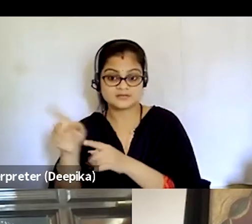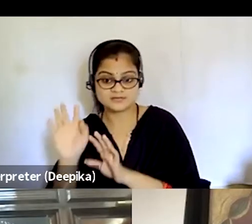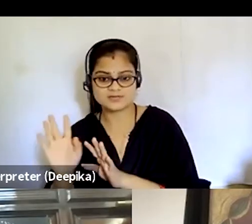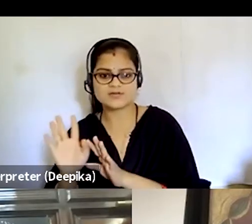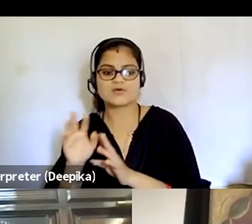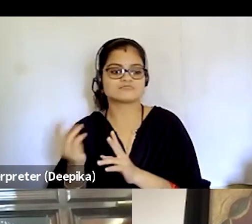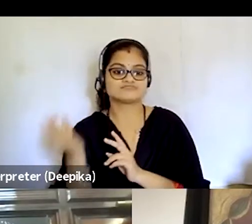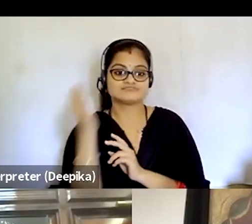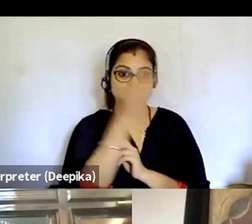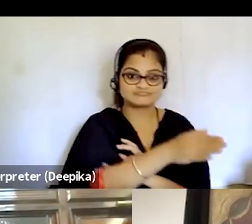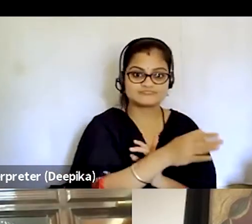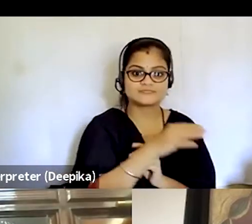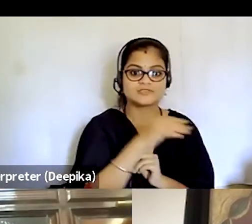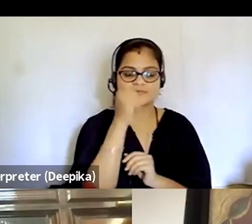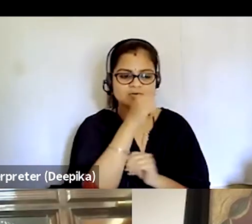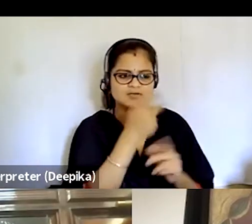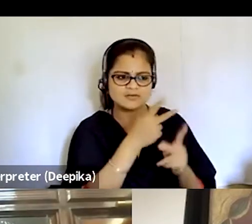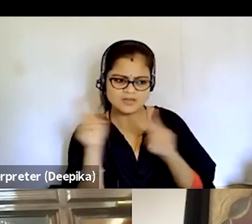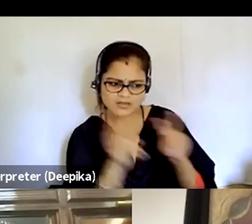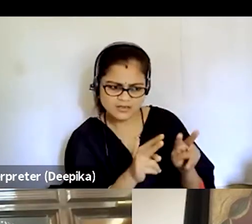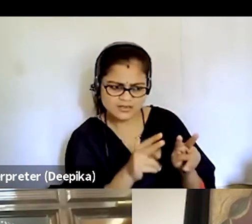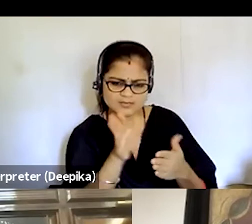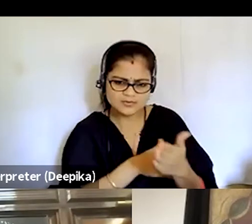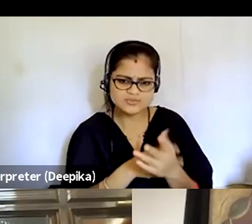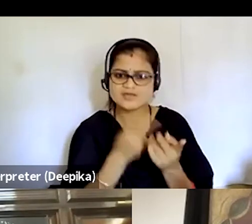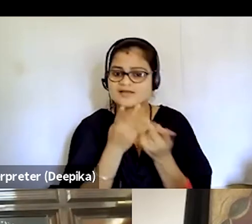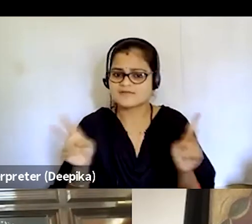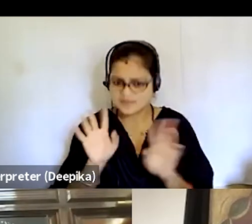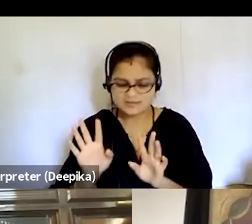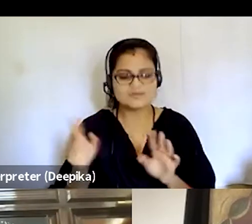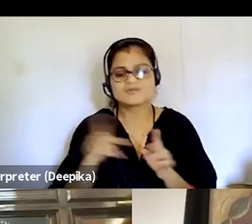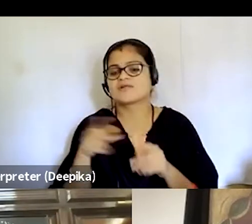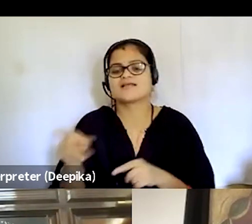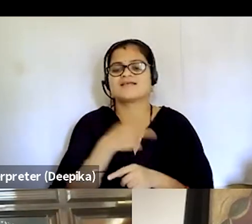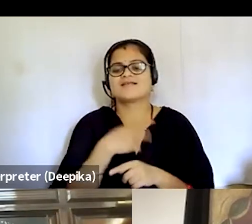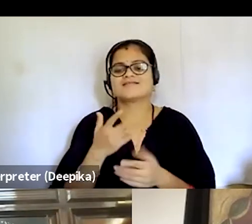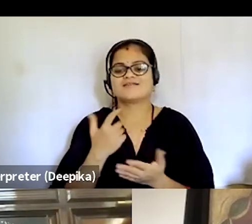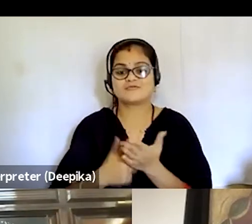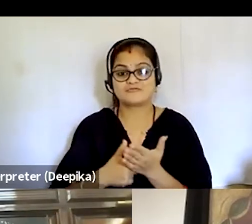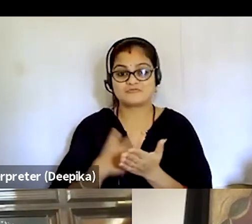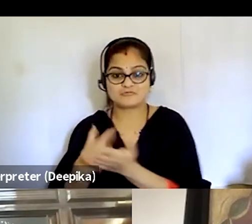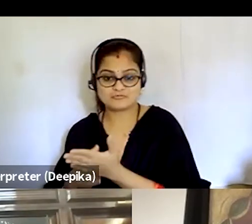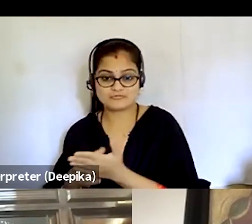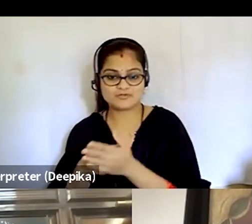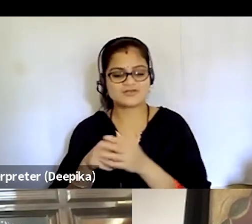that, We broke those because my logic was, wouldn't you pop a CD in of